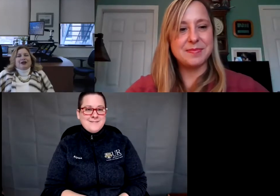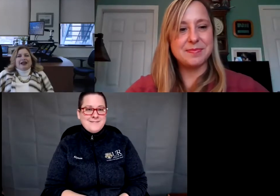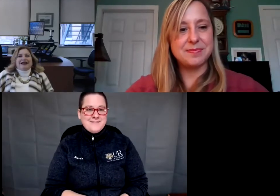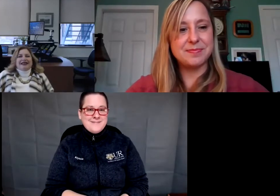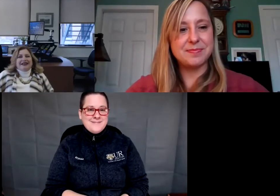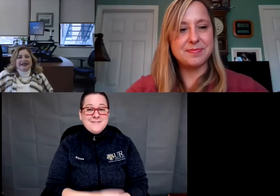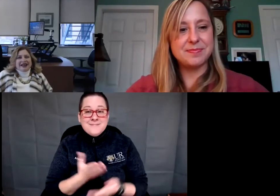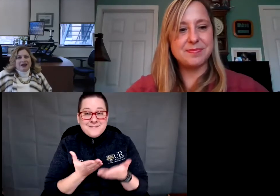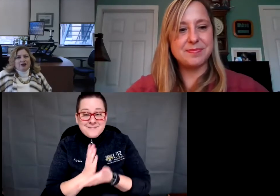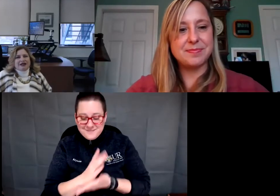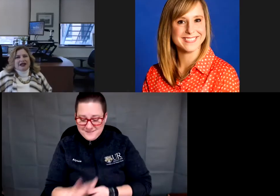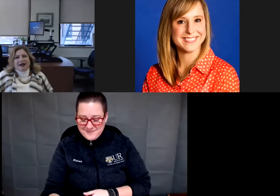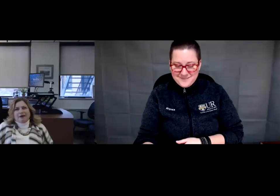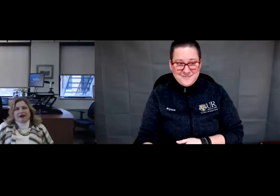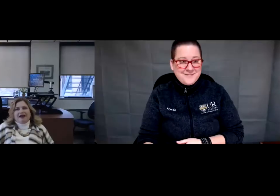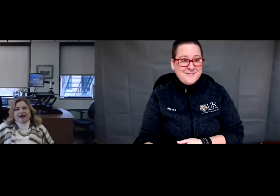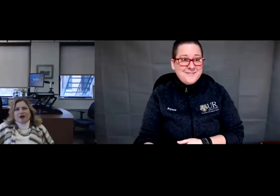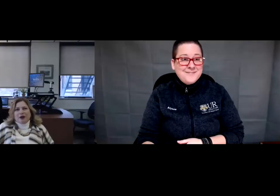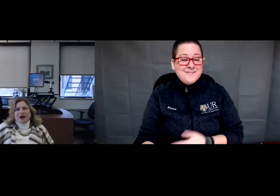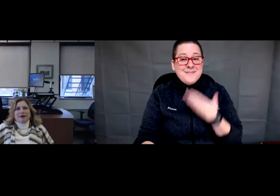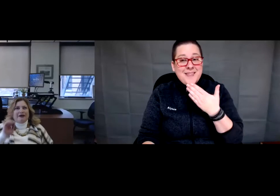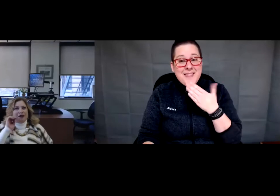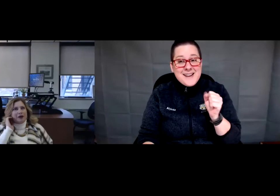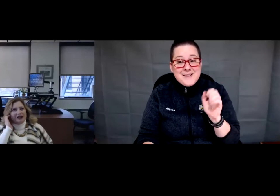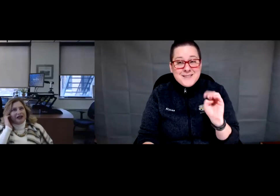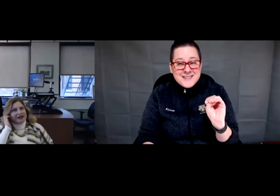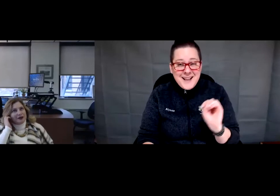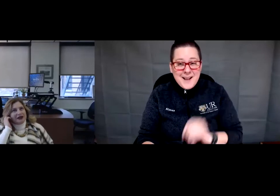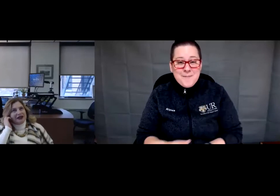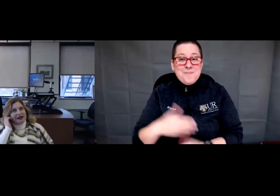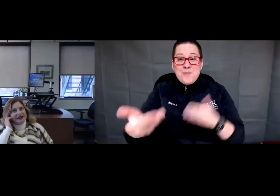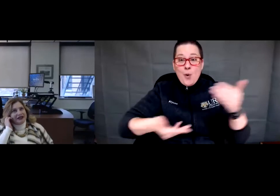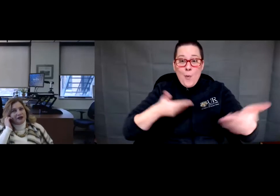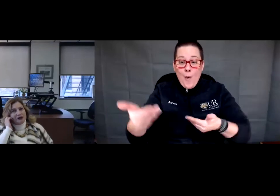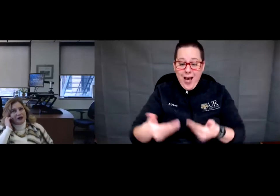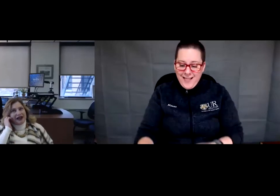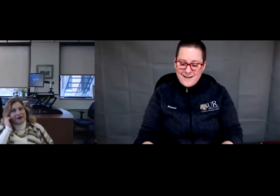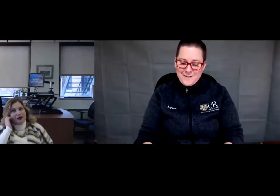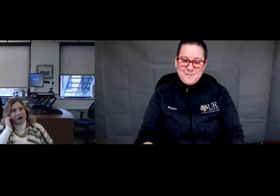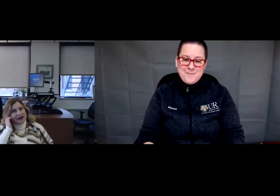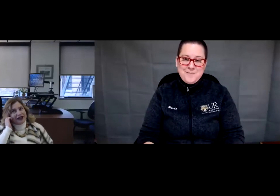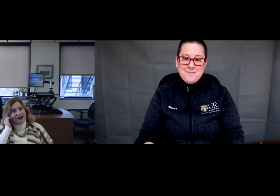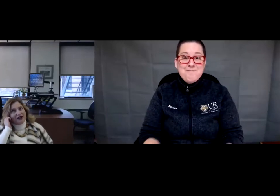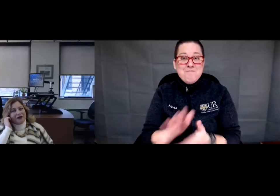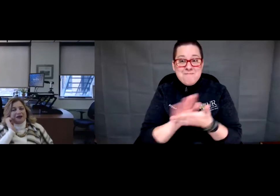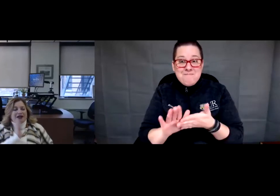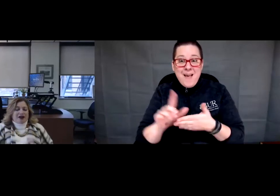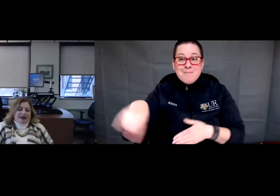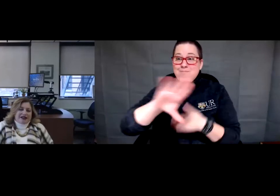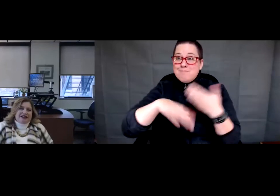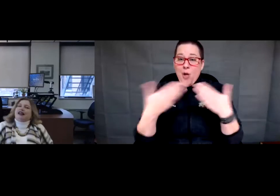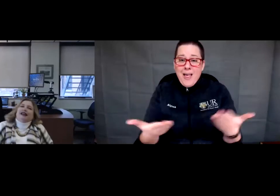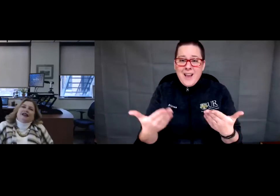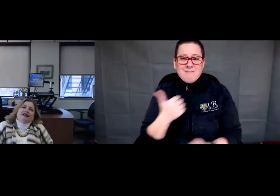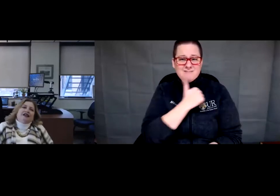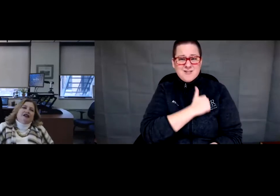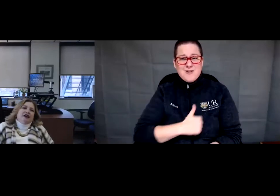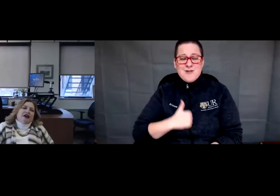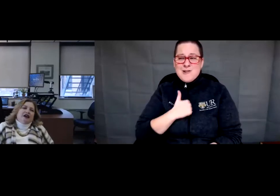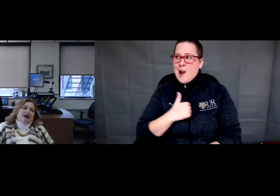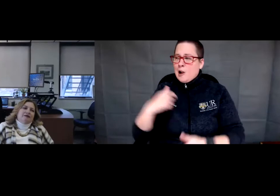All right. Thank you, Sam. Welcome, everybody. It's really nice to have you all together. I'm sorry that it's